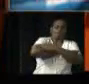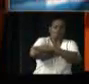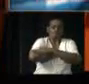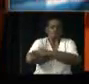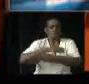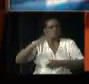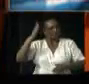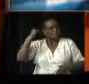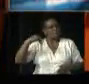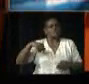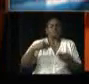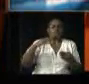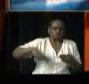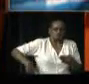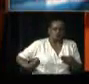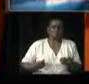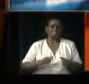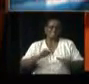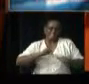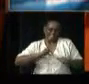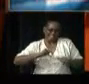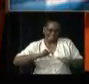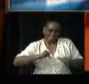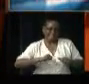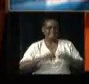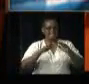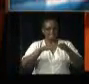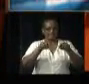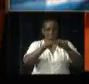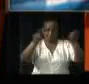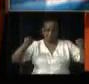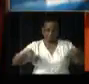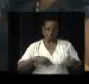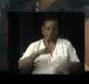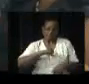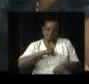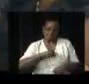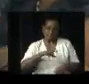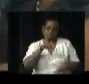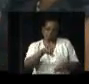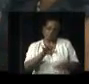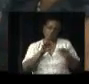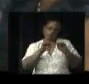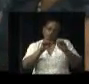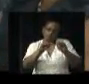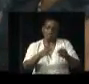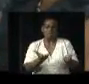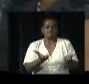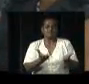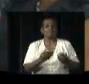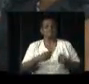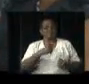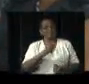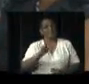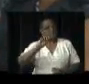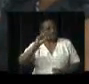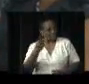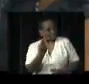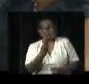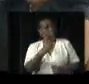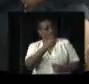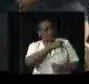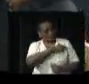guidance of the RUMA's foundation get a private education center. In the presence of the First Lady,